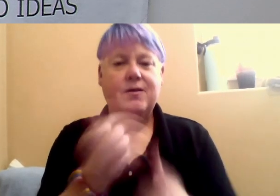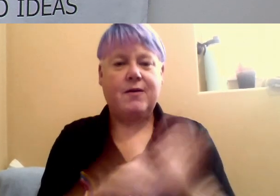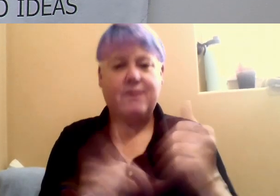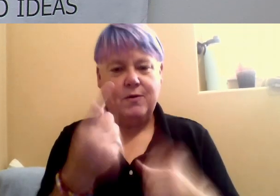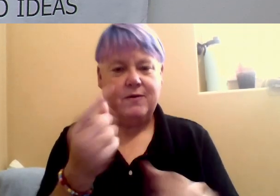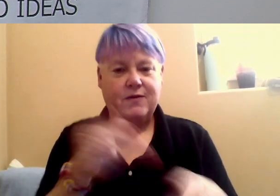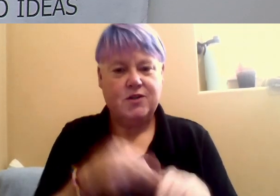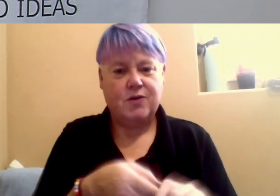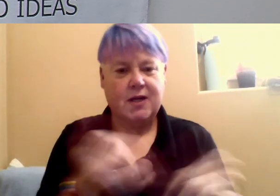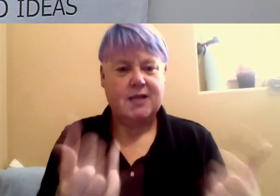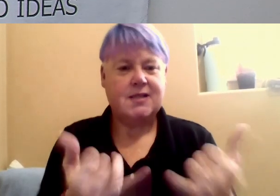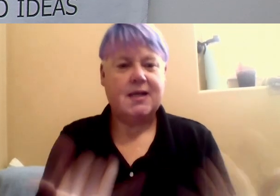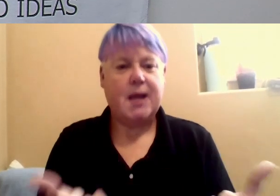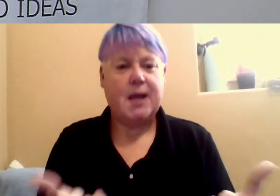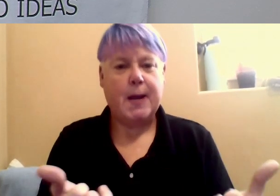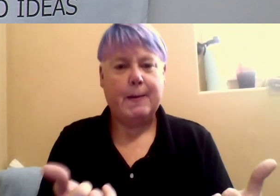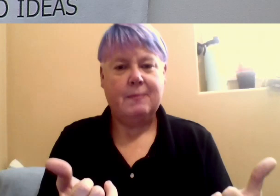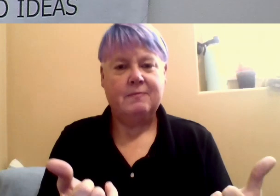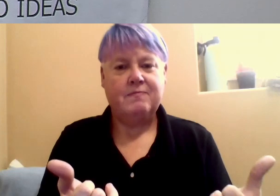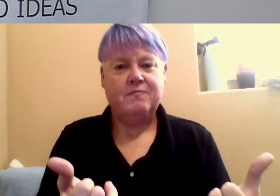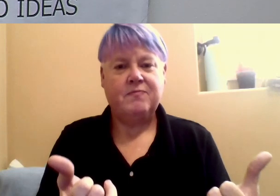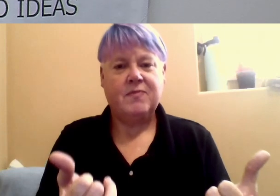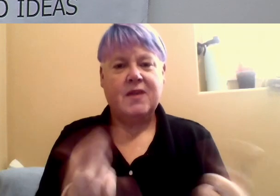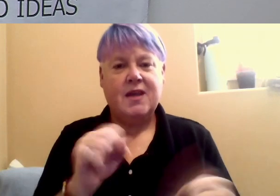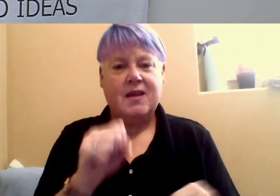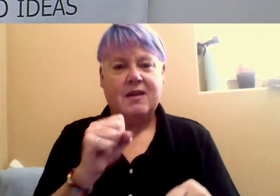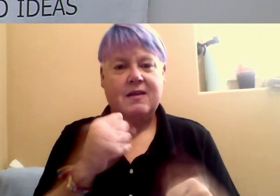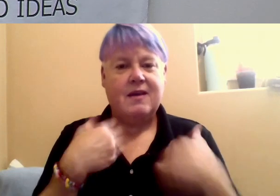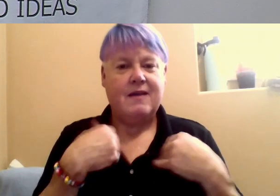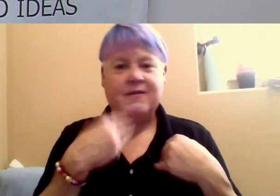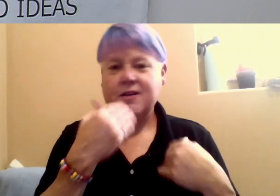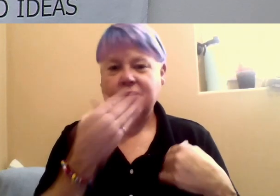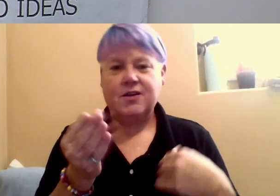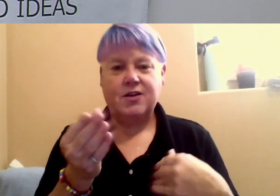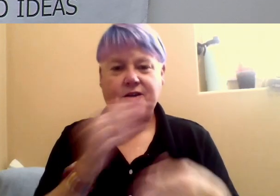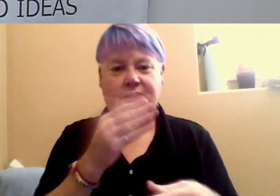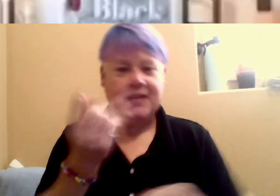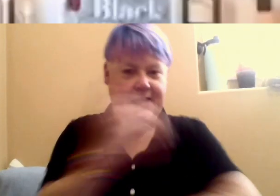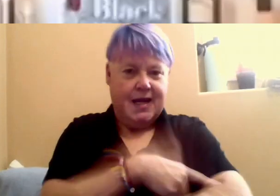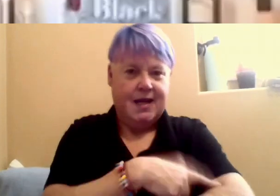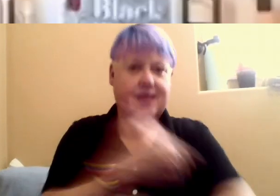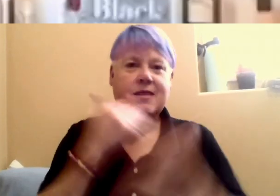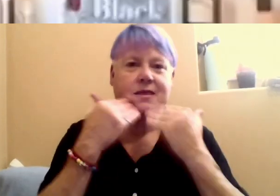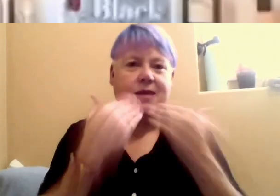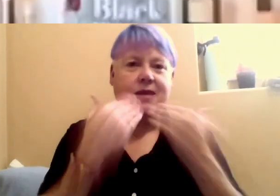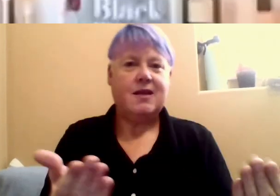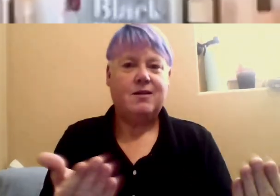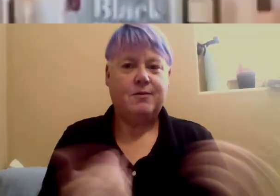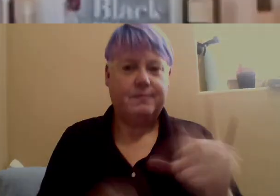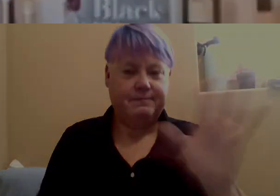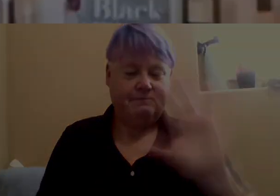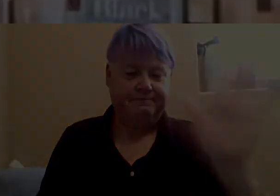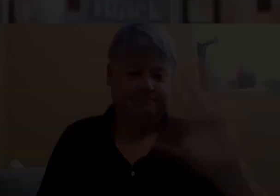us today. And yeah, have a great rest of your day, everyone. Thanks, David. Thank you, everybody. Take care.